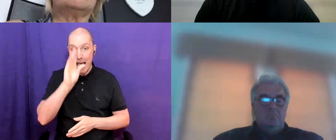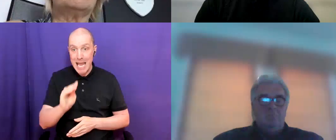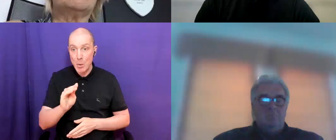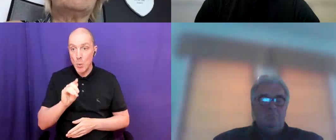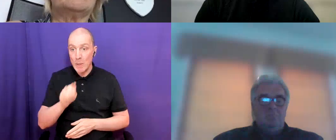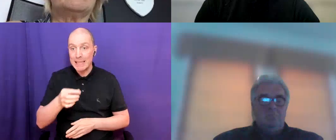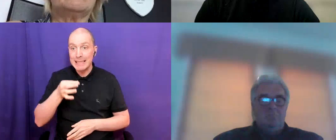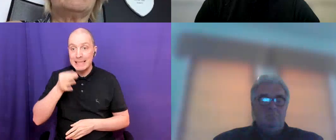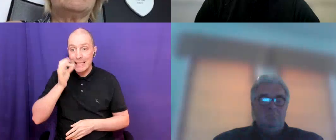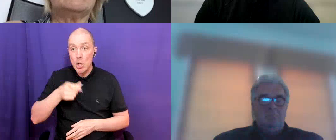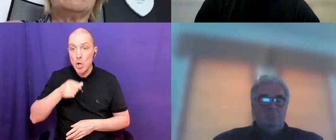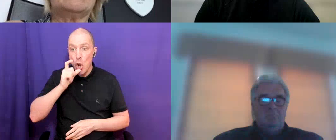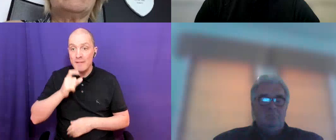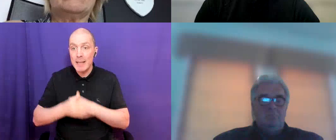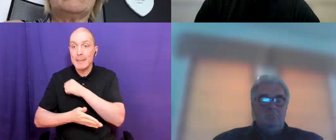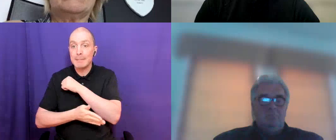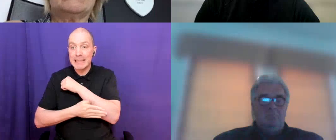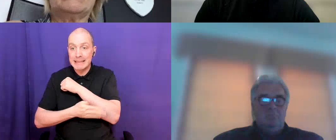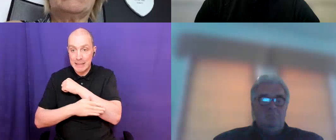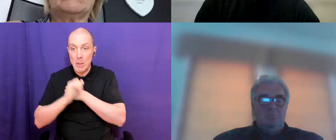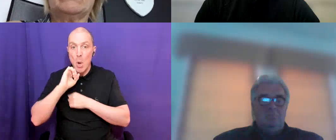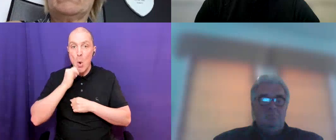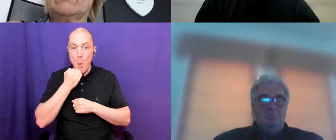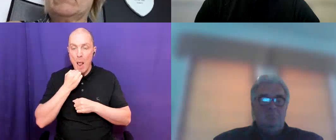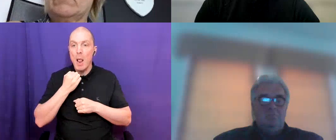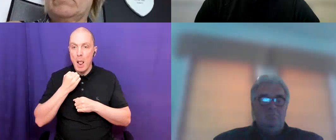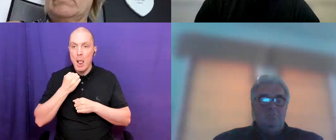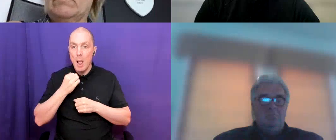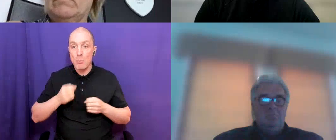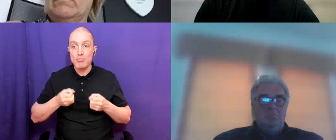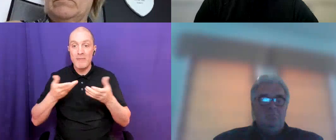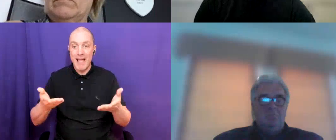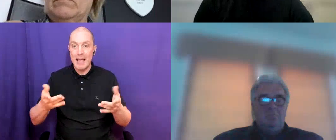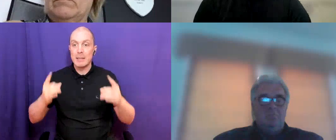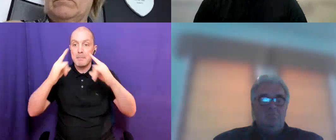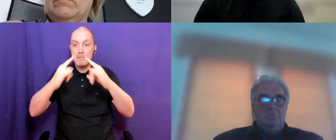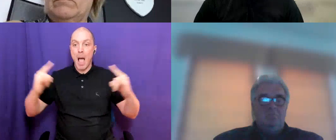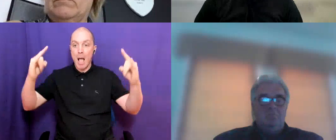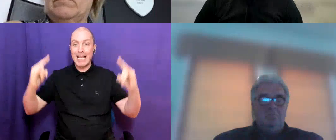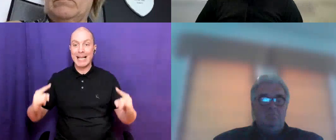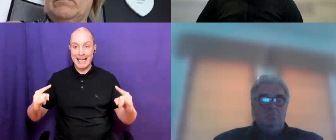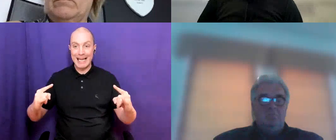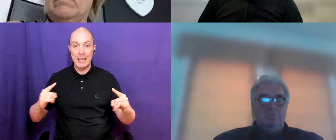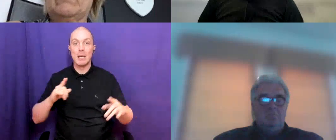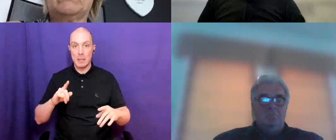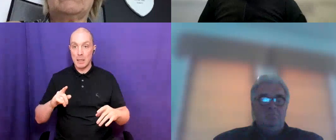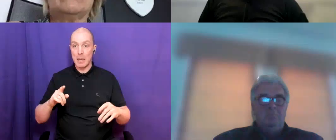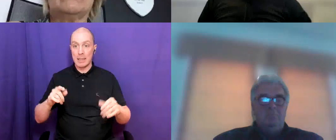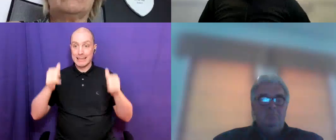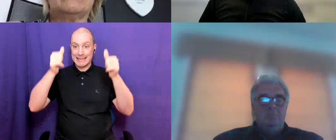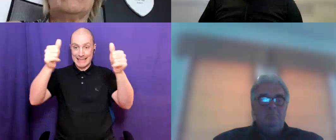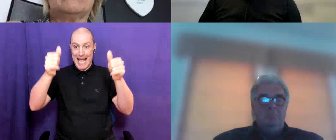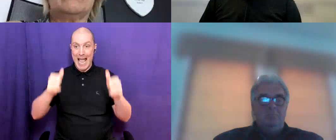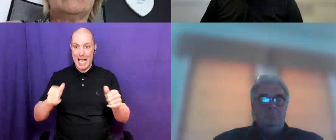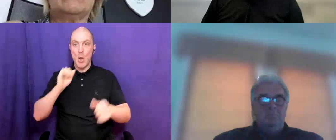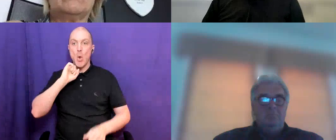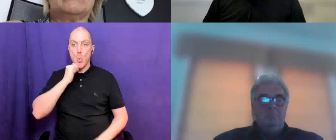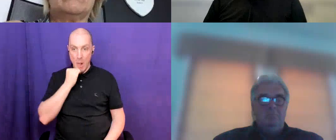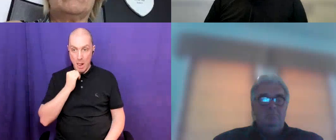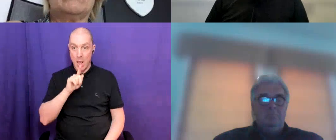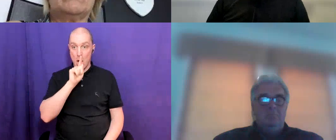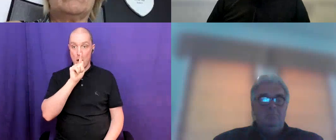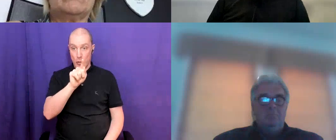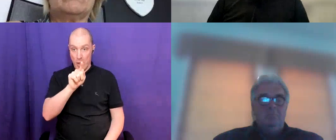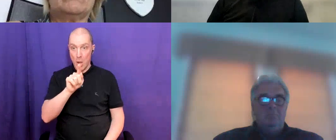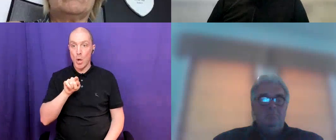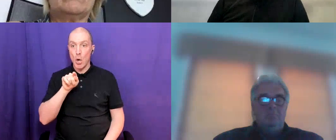will be provided at the candidate and agent's marquee, and access to your marquee will be clearly signposted to maintain a one-way system in